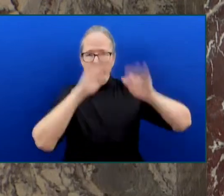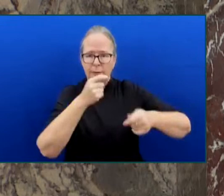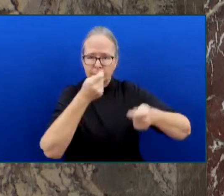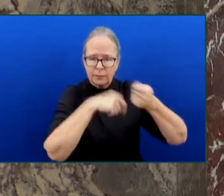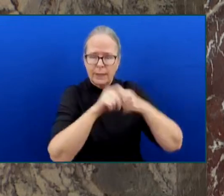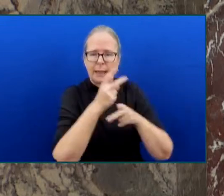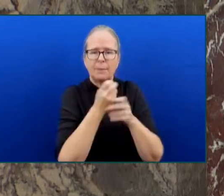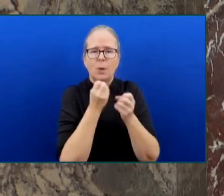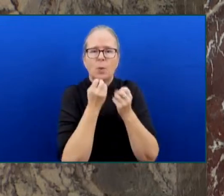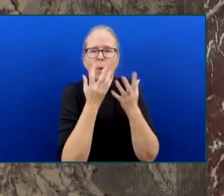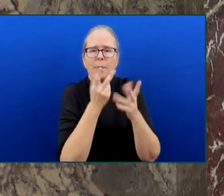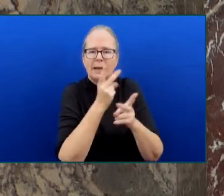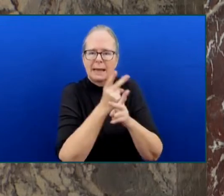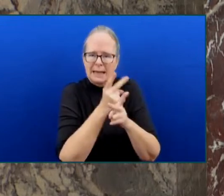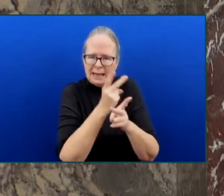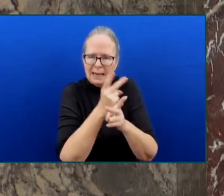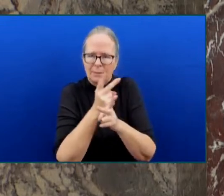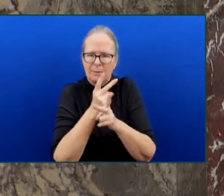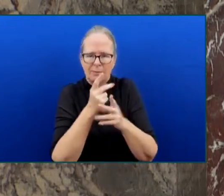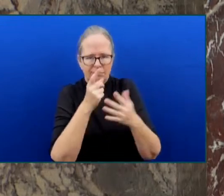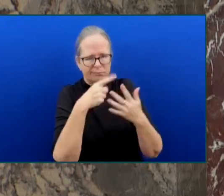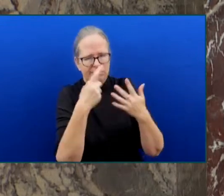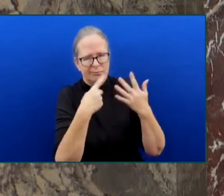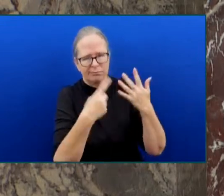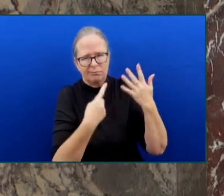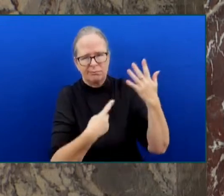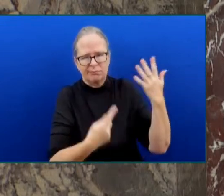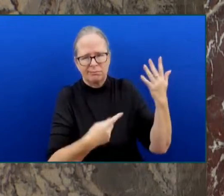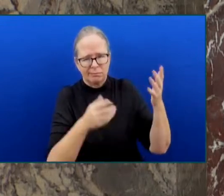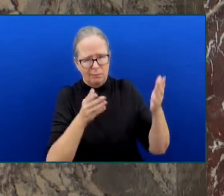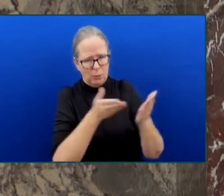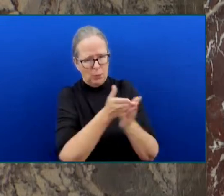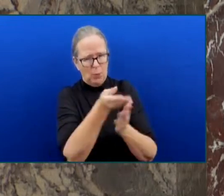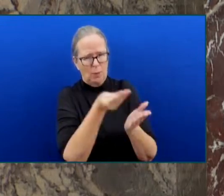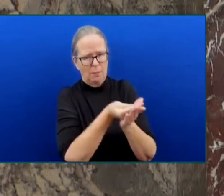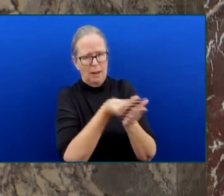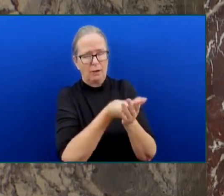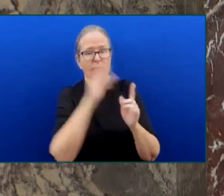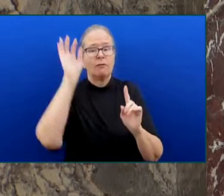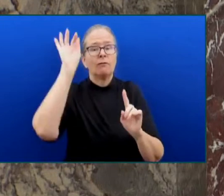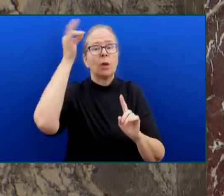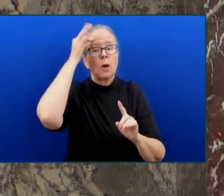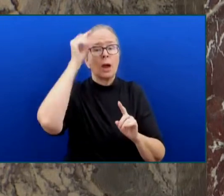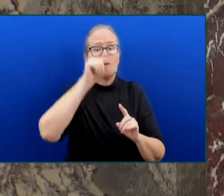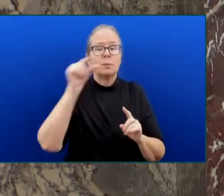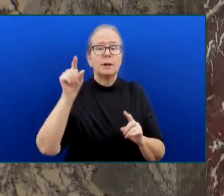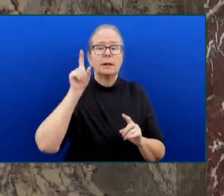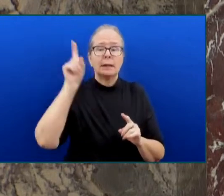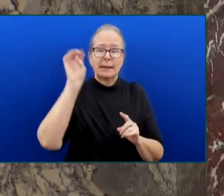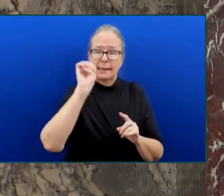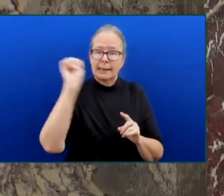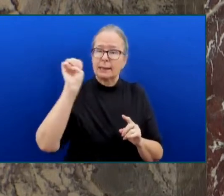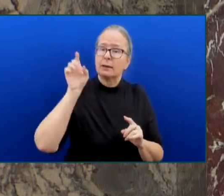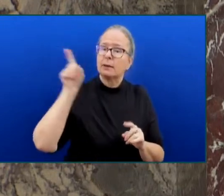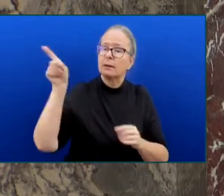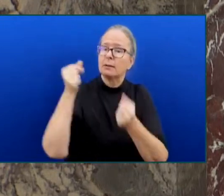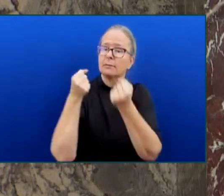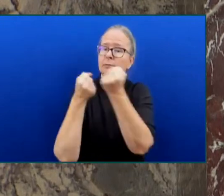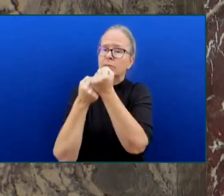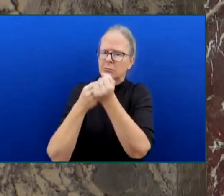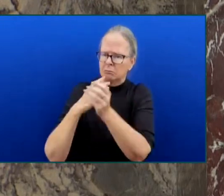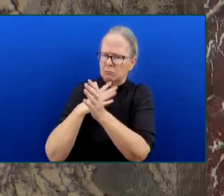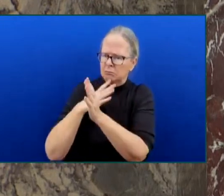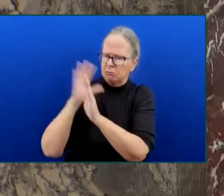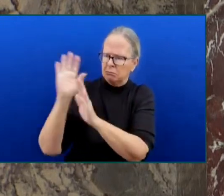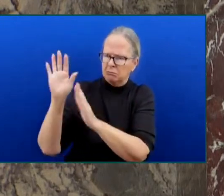made a decision about Atlantic Canada. Mr. Speaker, we're going to continue to push hard on the federal government to do what's right for all Canadians, and